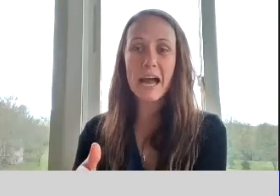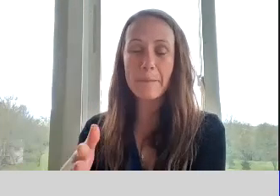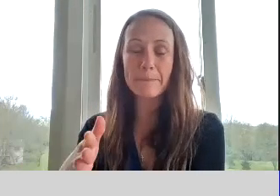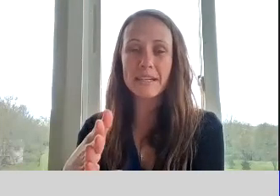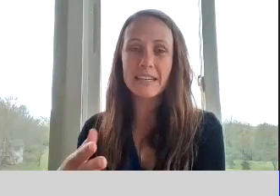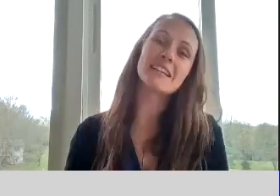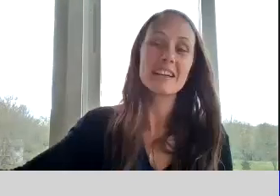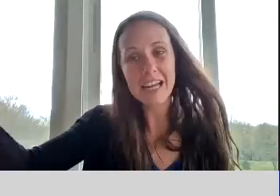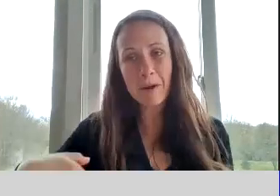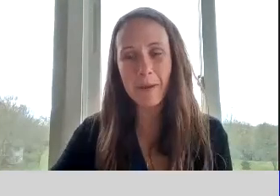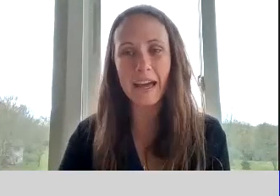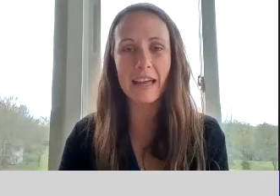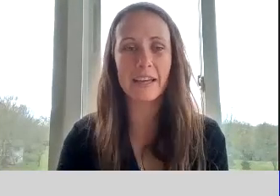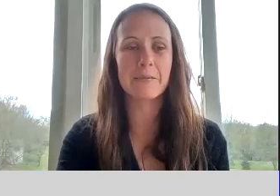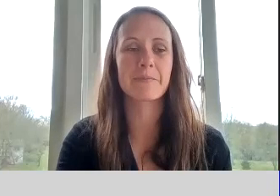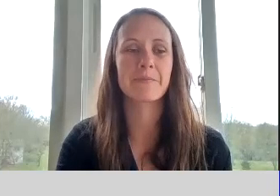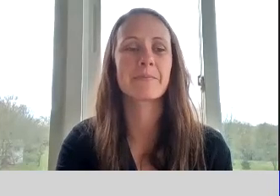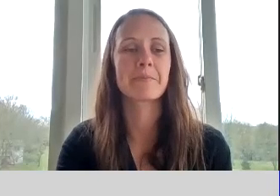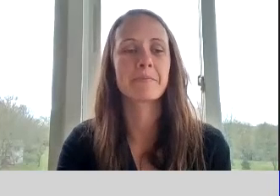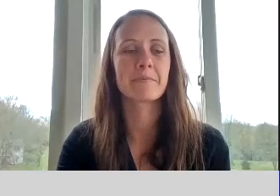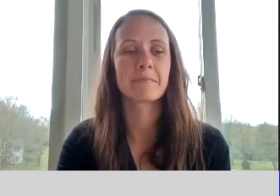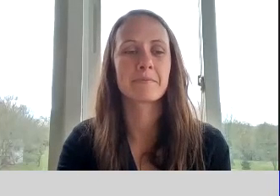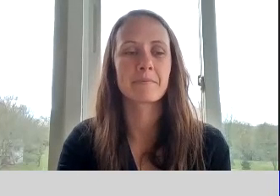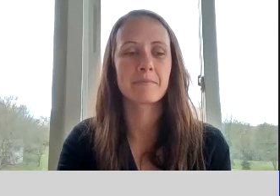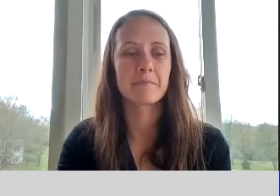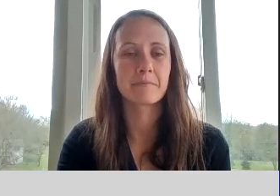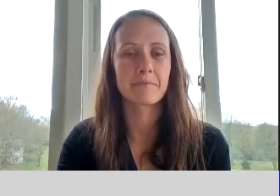And stop. Come on back.